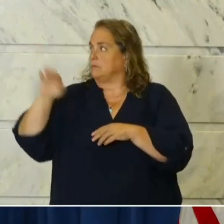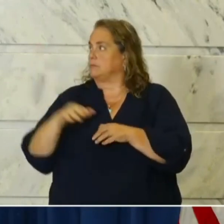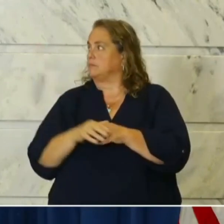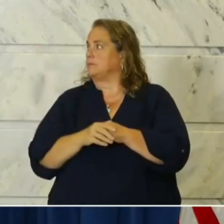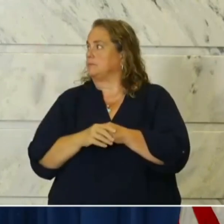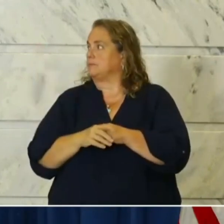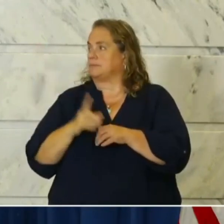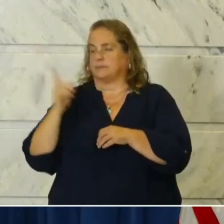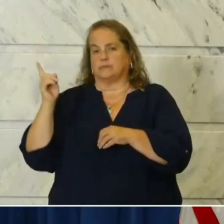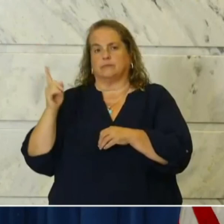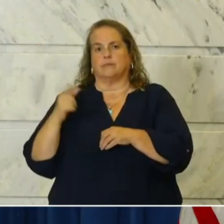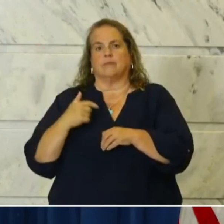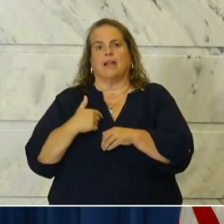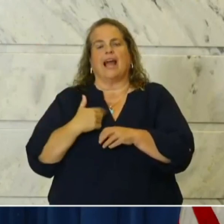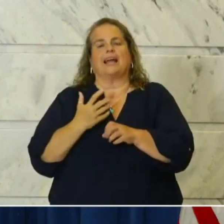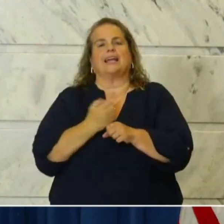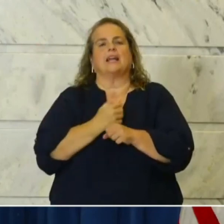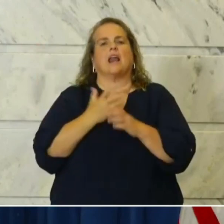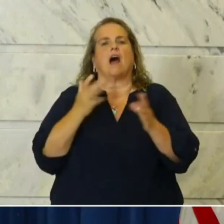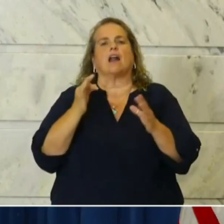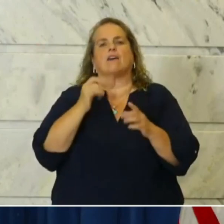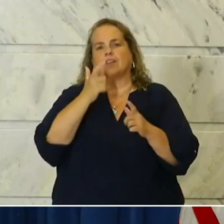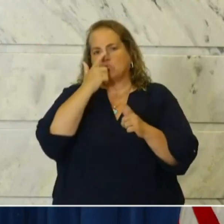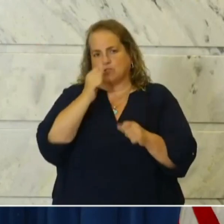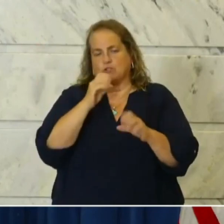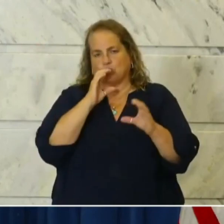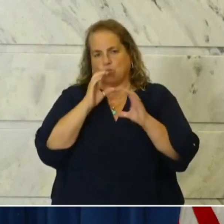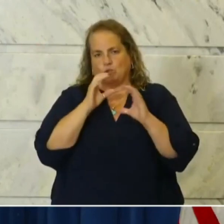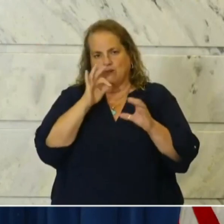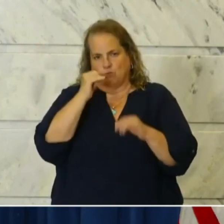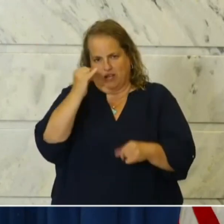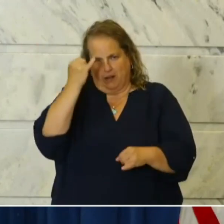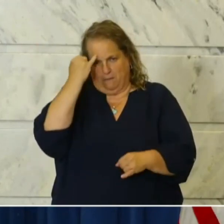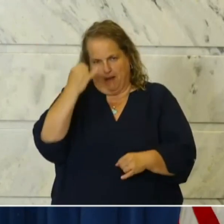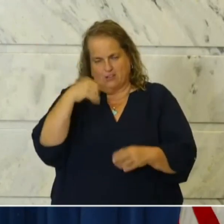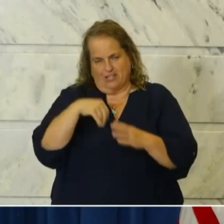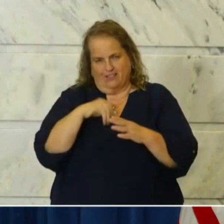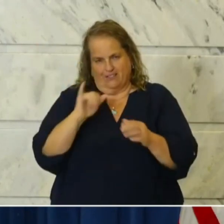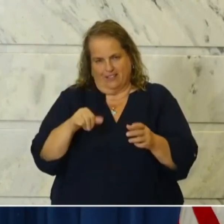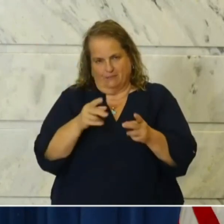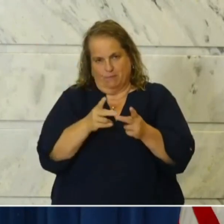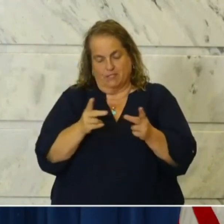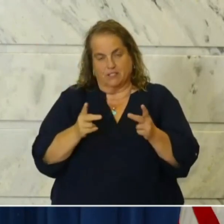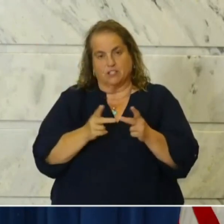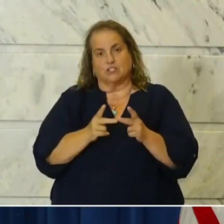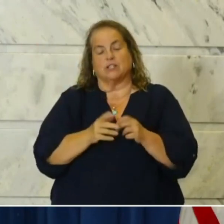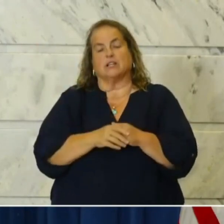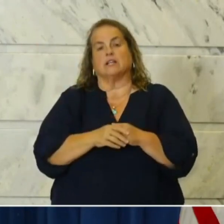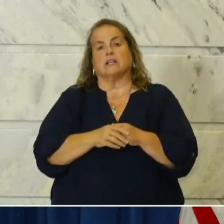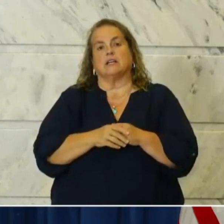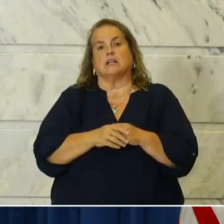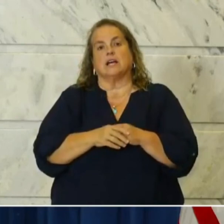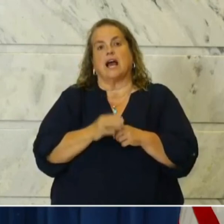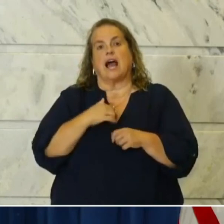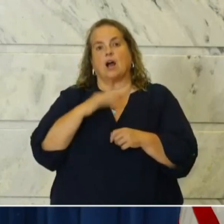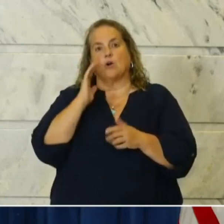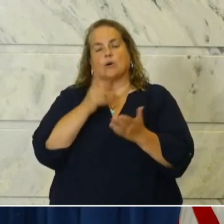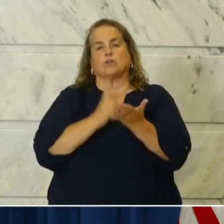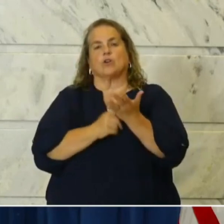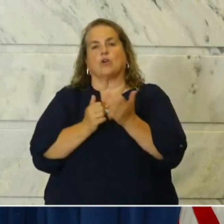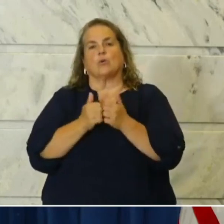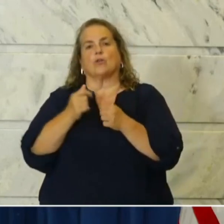I get a lot of interesting communications, as you might imagine, in this position. I'm going to go over with